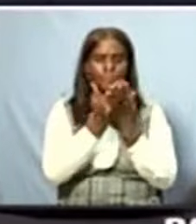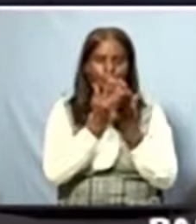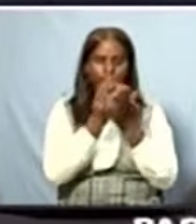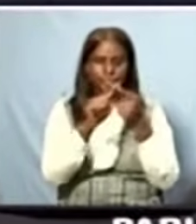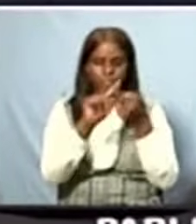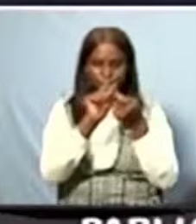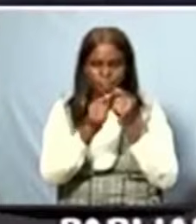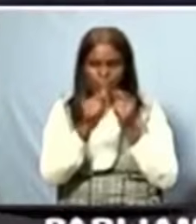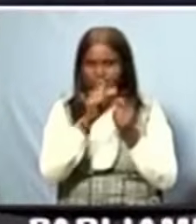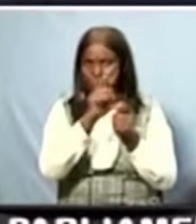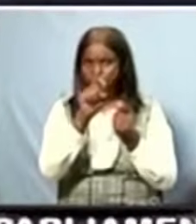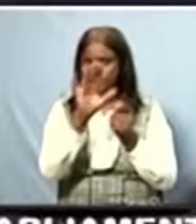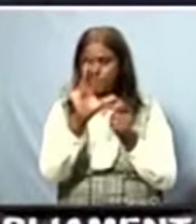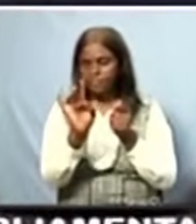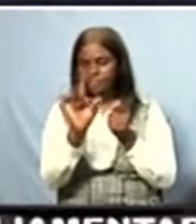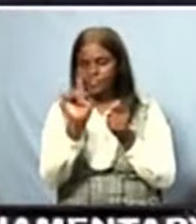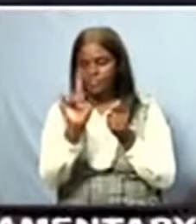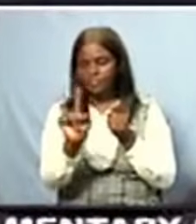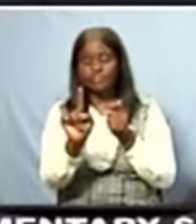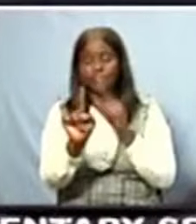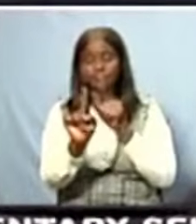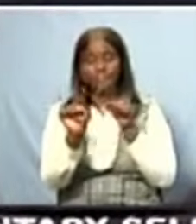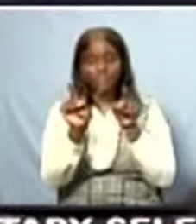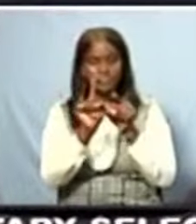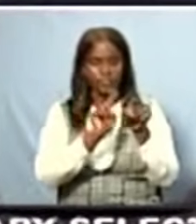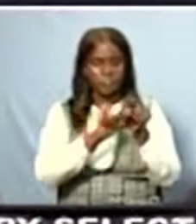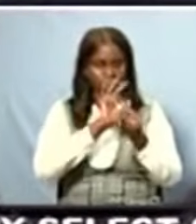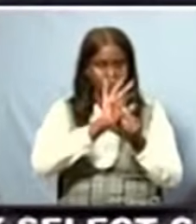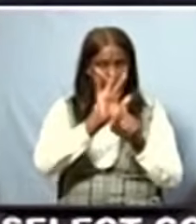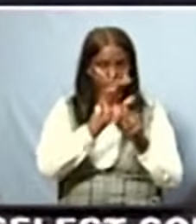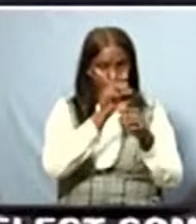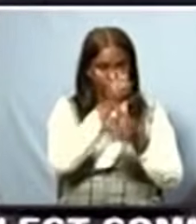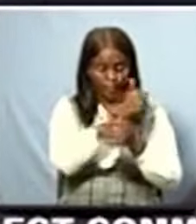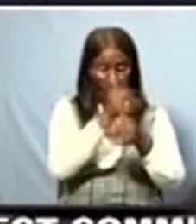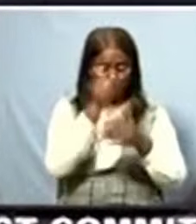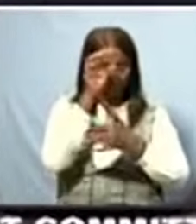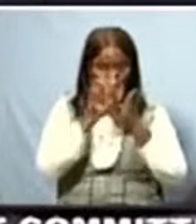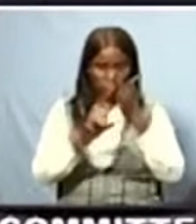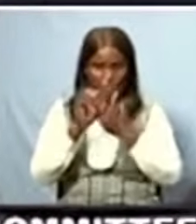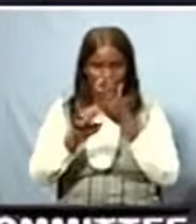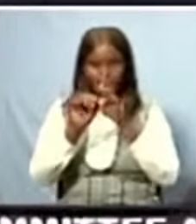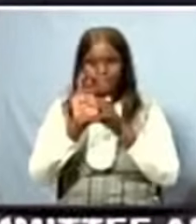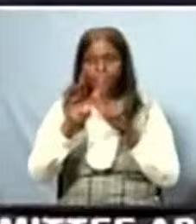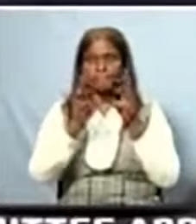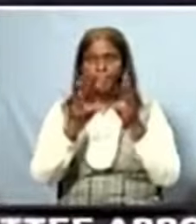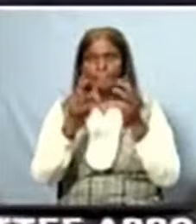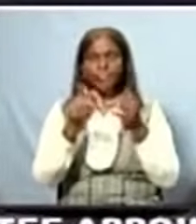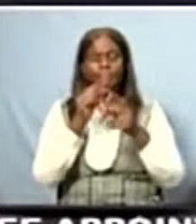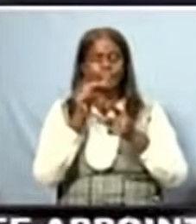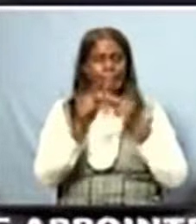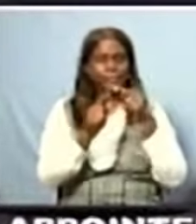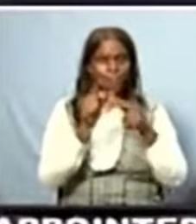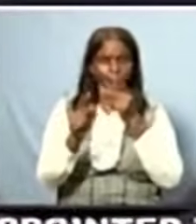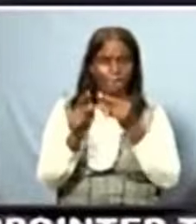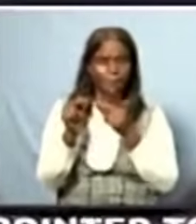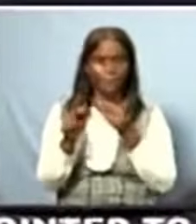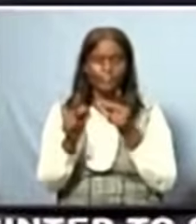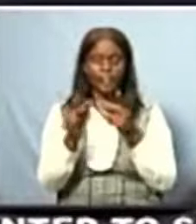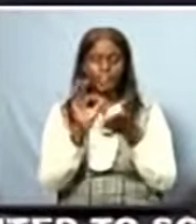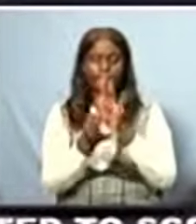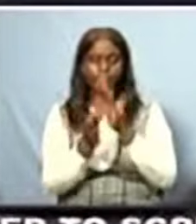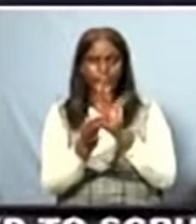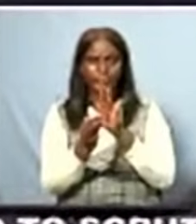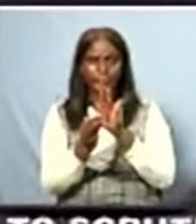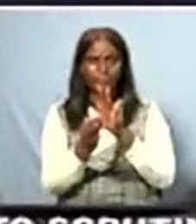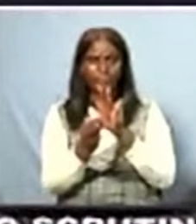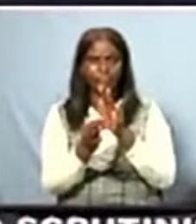to amend Article 158(1) and its subsequent clauses to the extent that the current process of